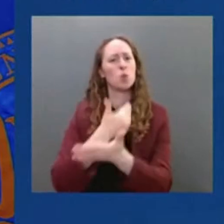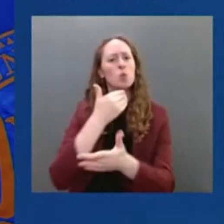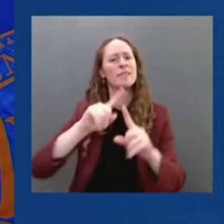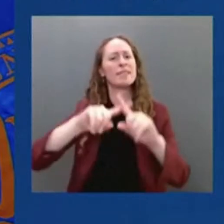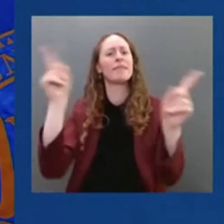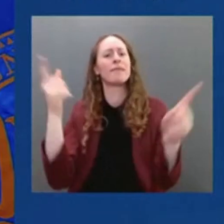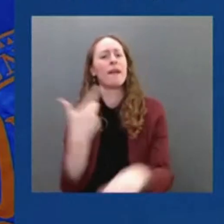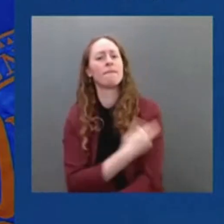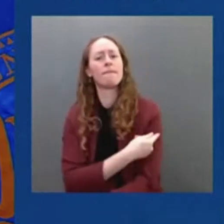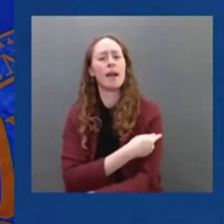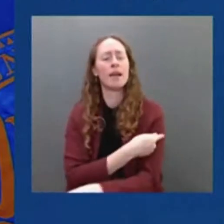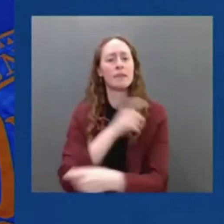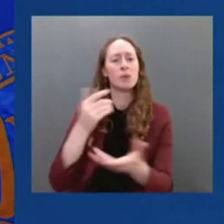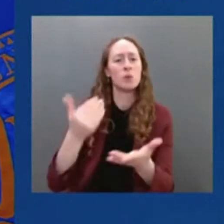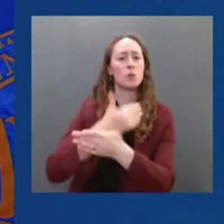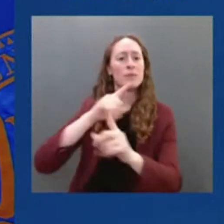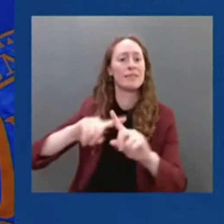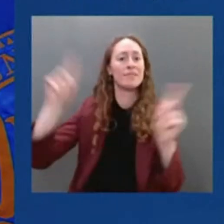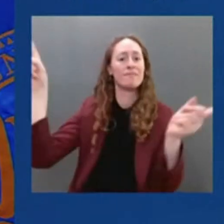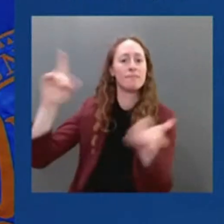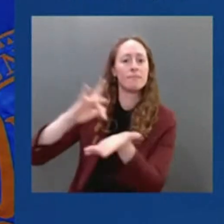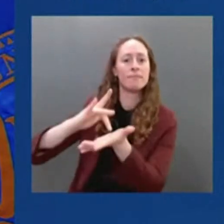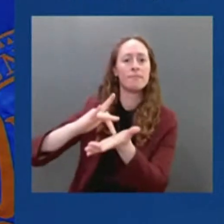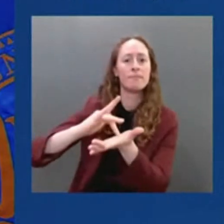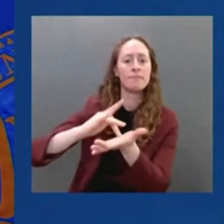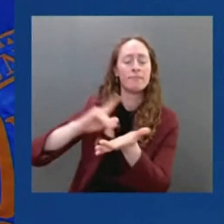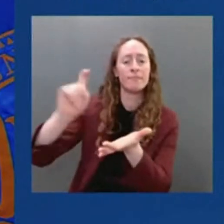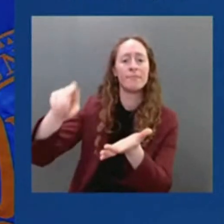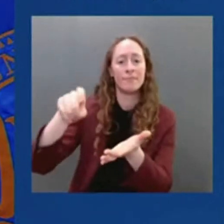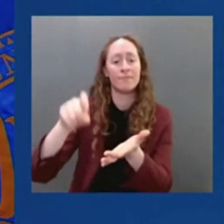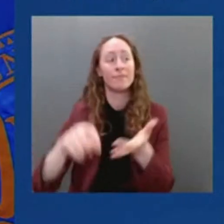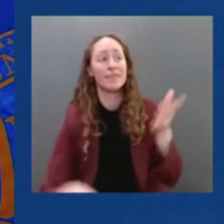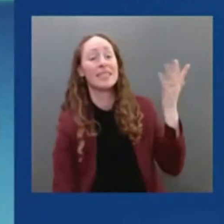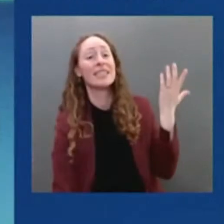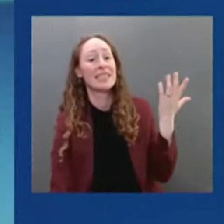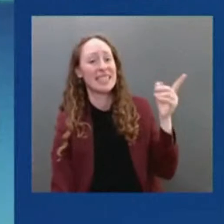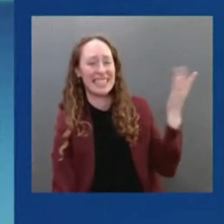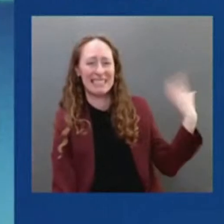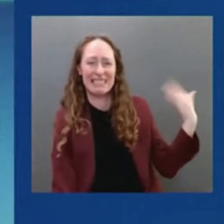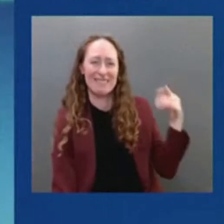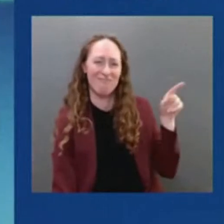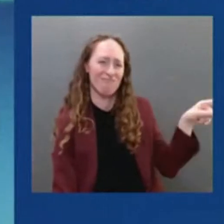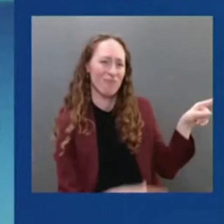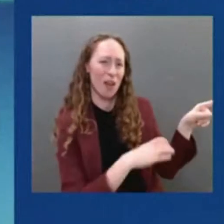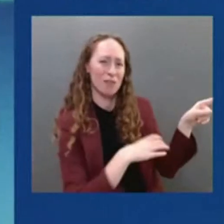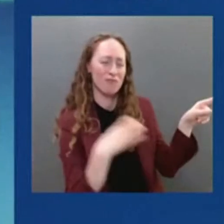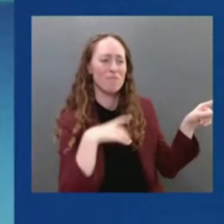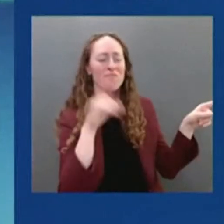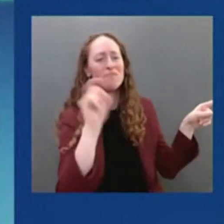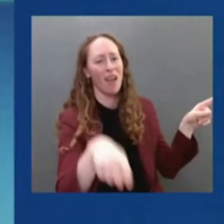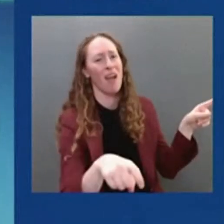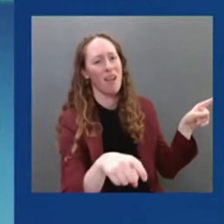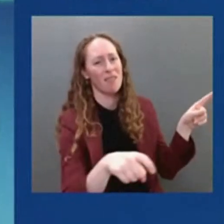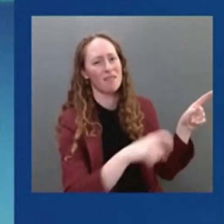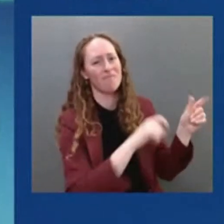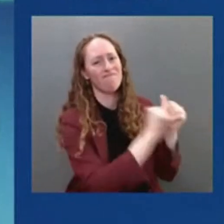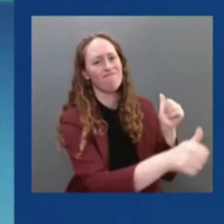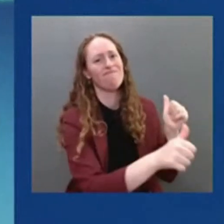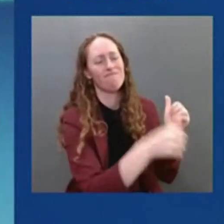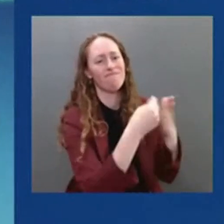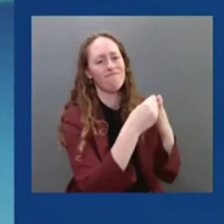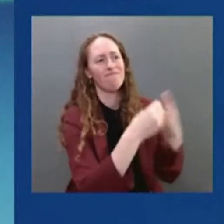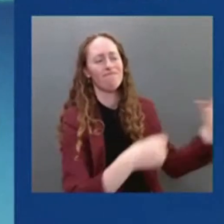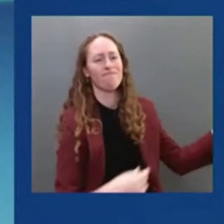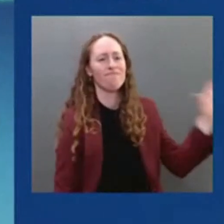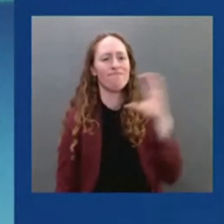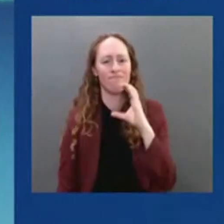resources for us. I'll stop there and back to you, Dr. Jha. Great. Thank you, Tony. Thank you, Rochelle. So let's